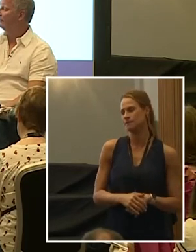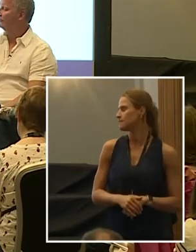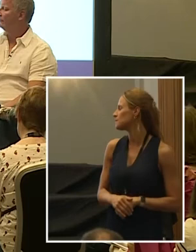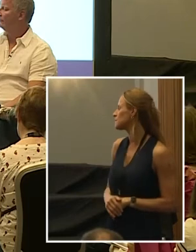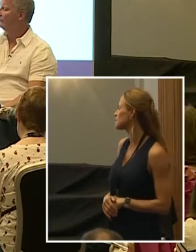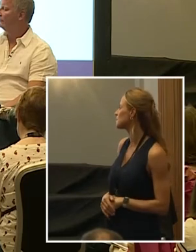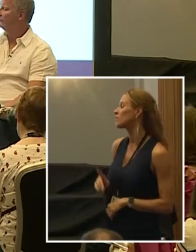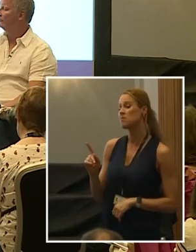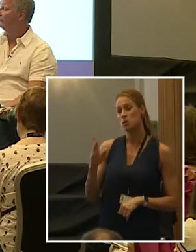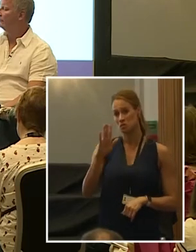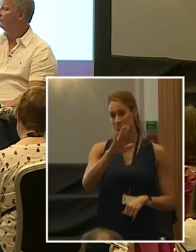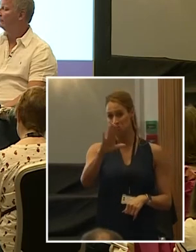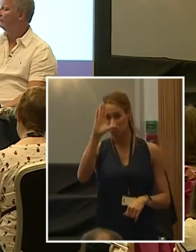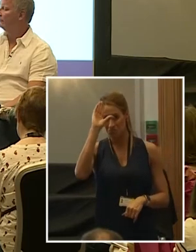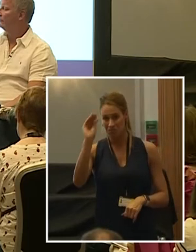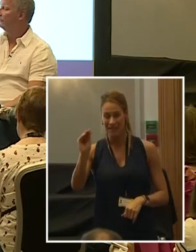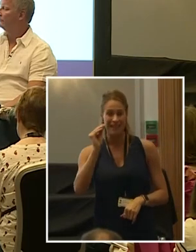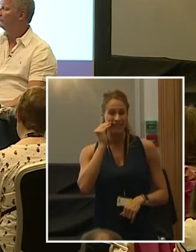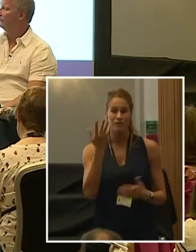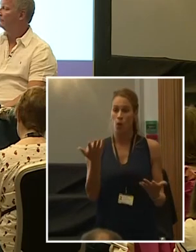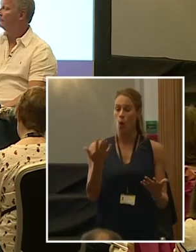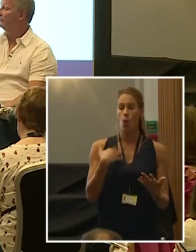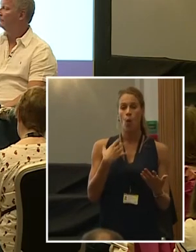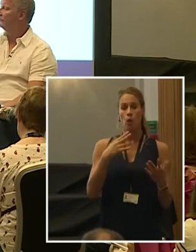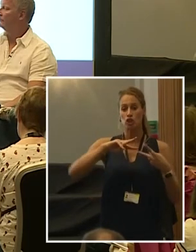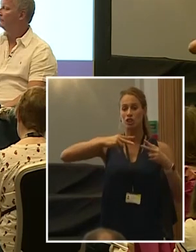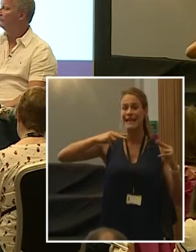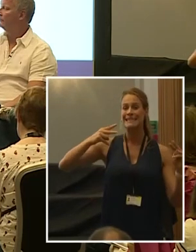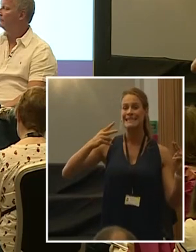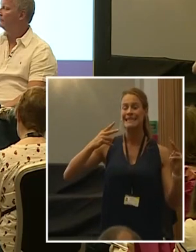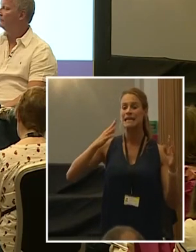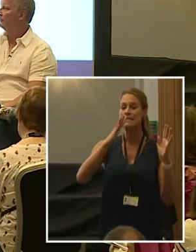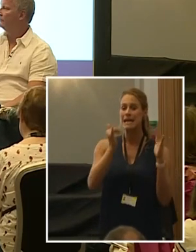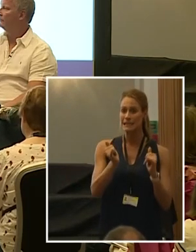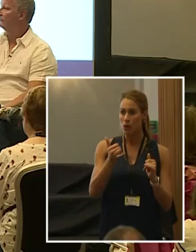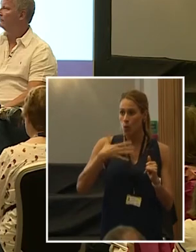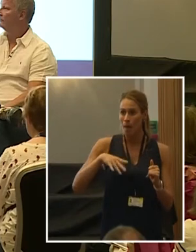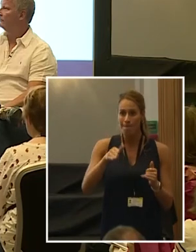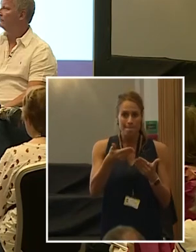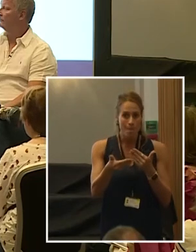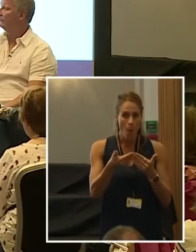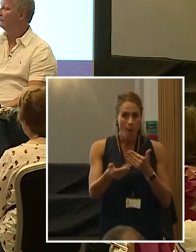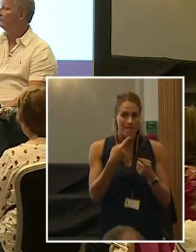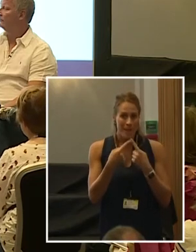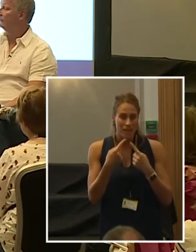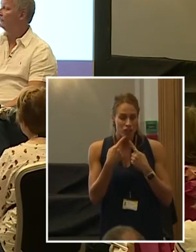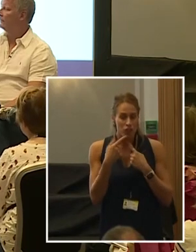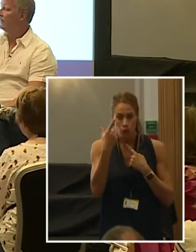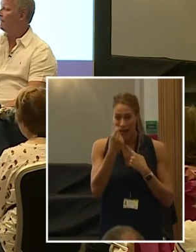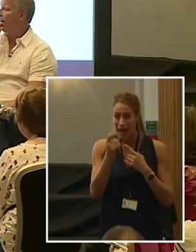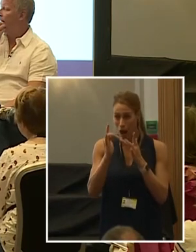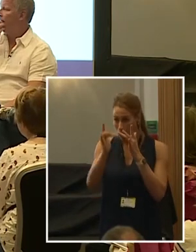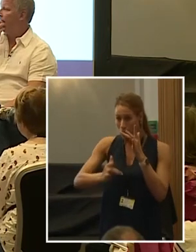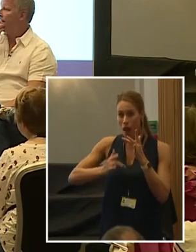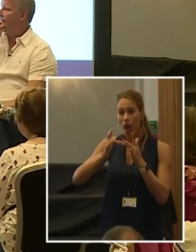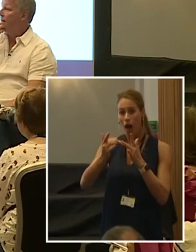and if you want more information on that, you can visit Unlock Genetics, our information resource, and there's some information